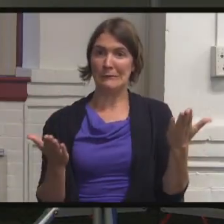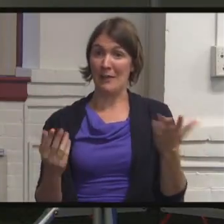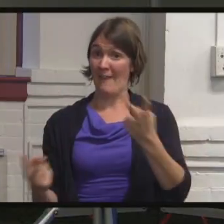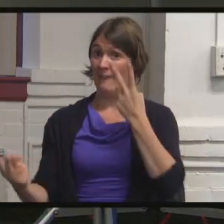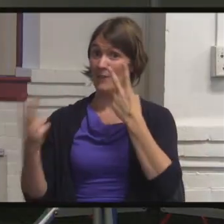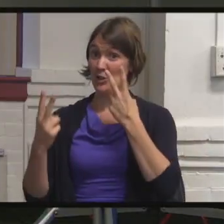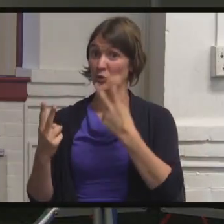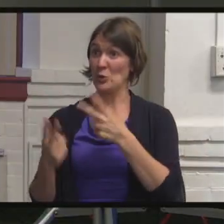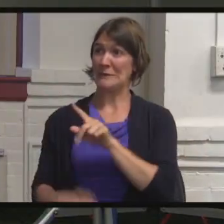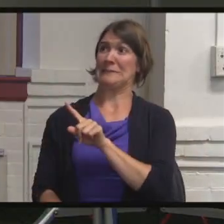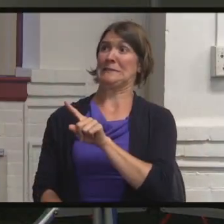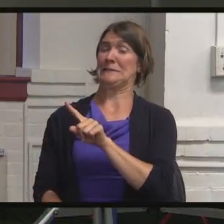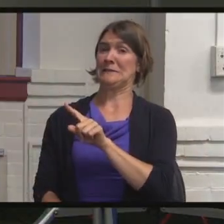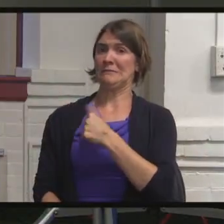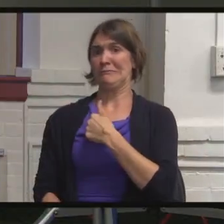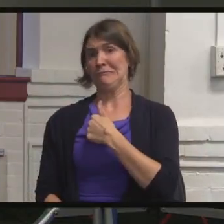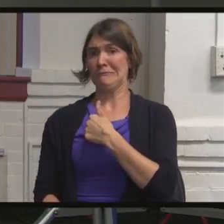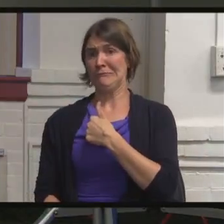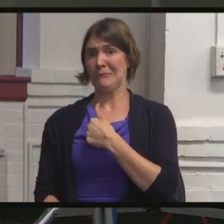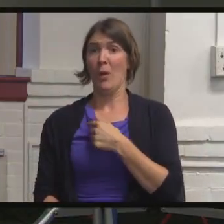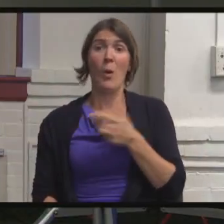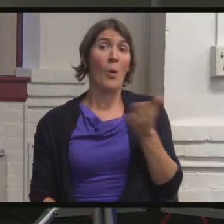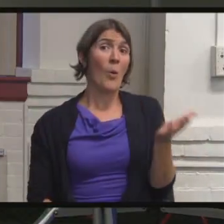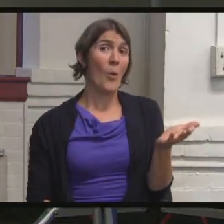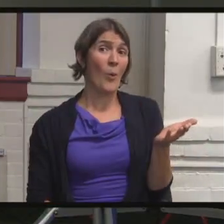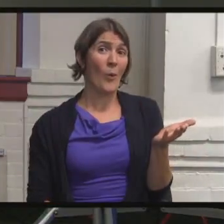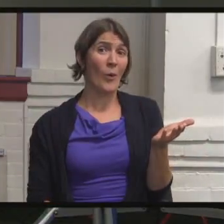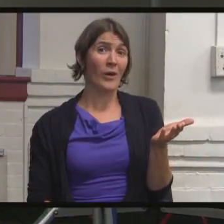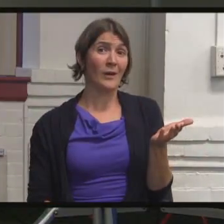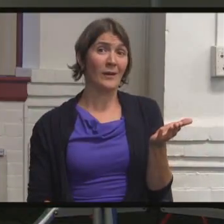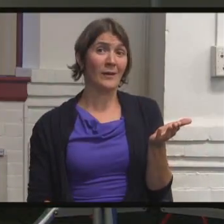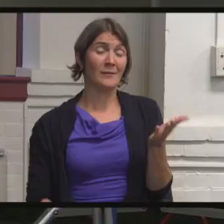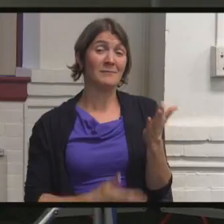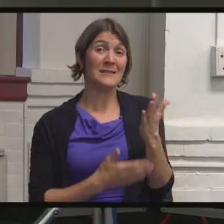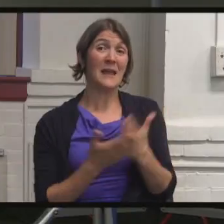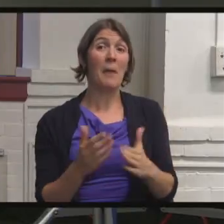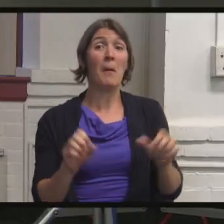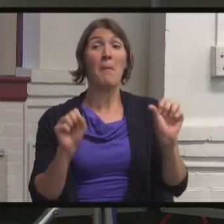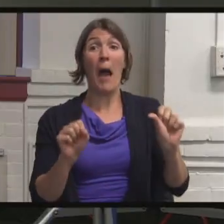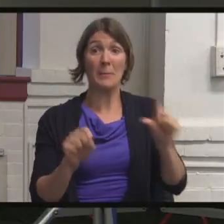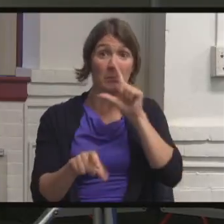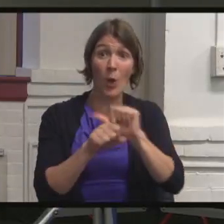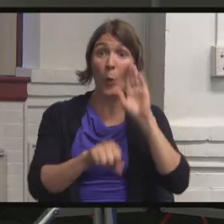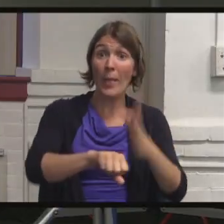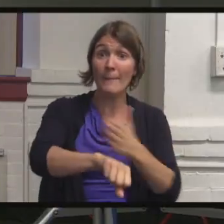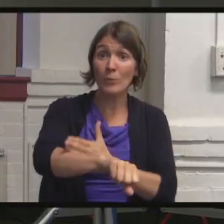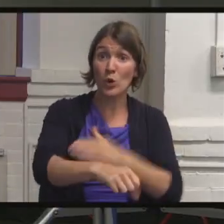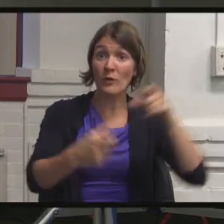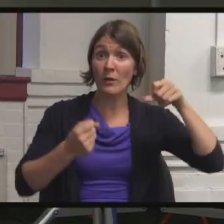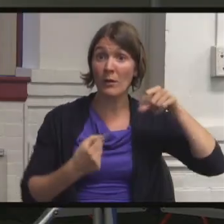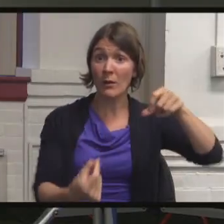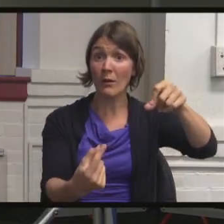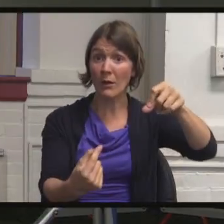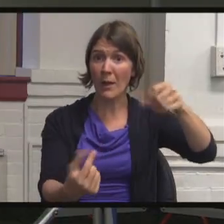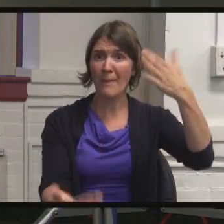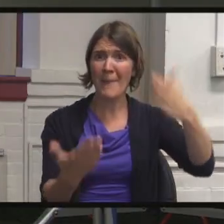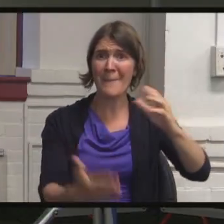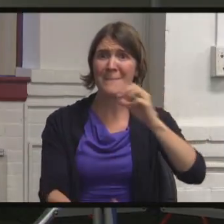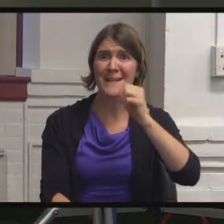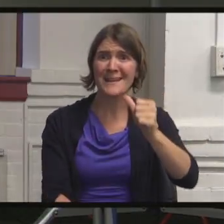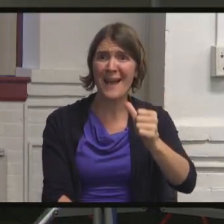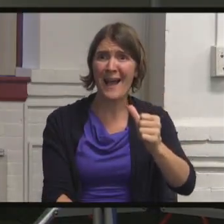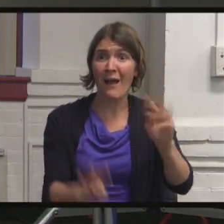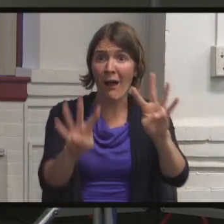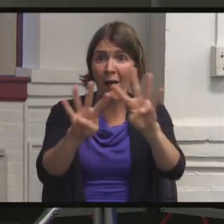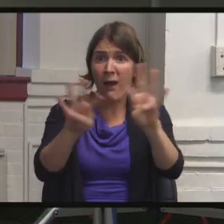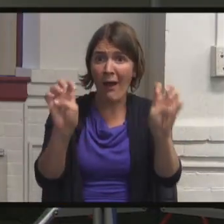impact of this installation against some putative hypothetical improvement in the